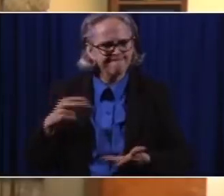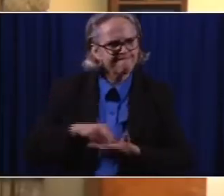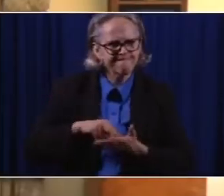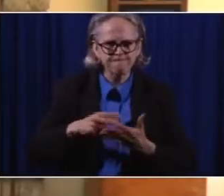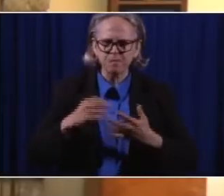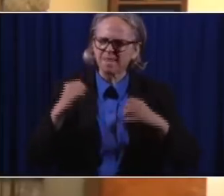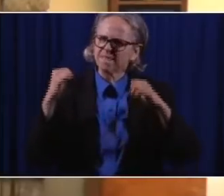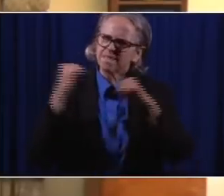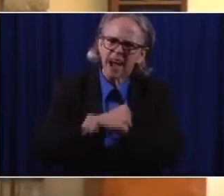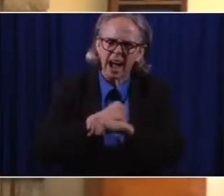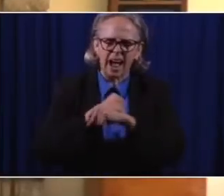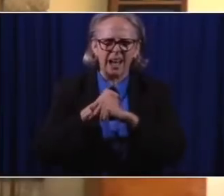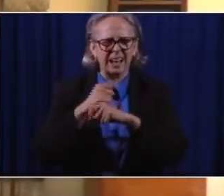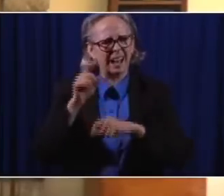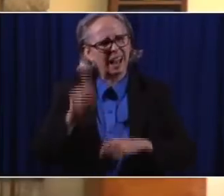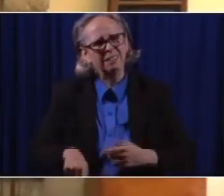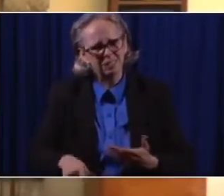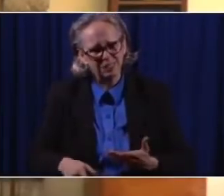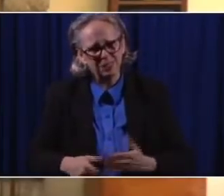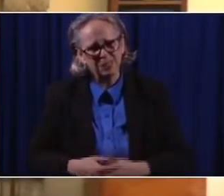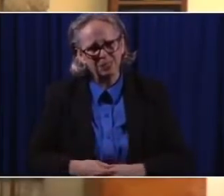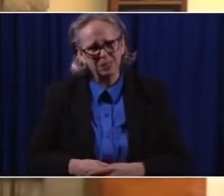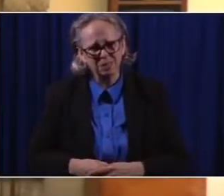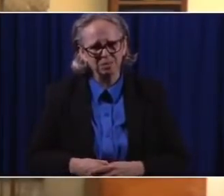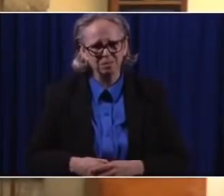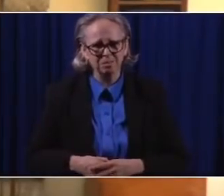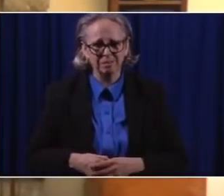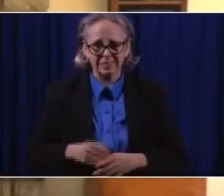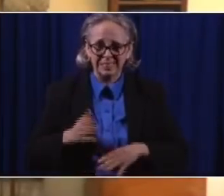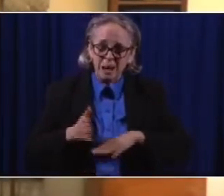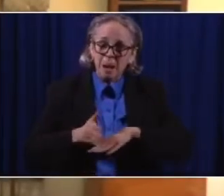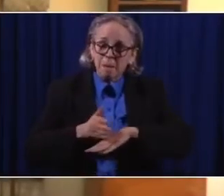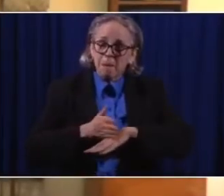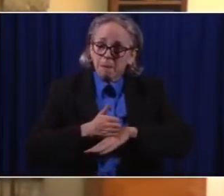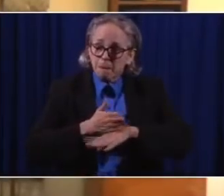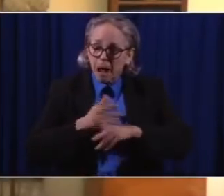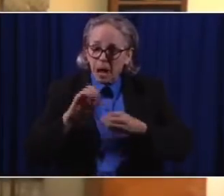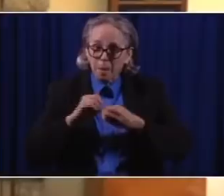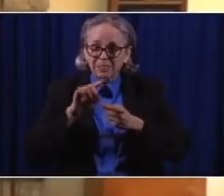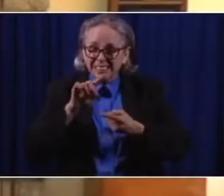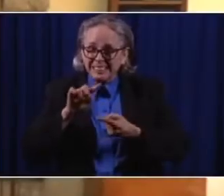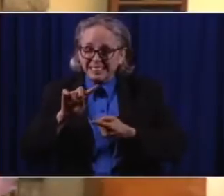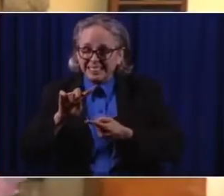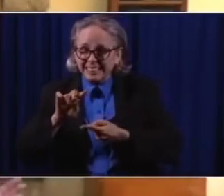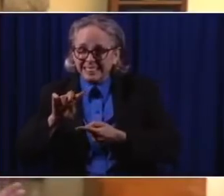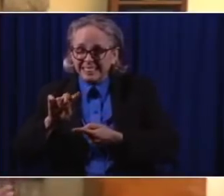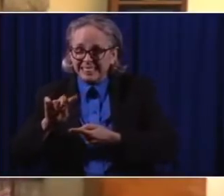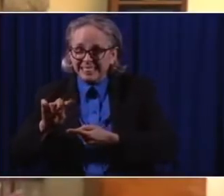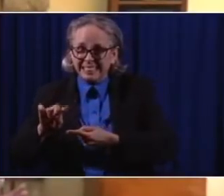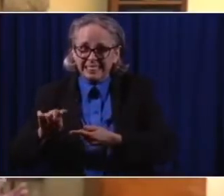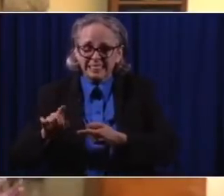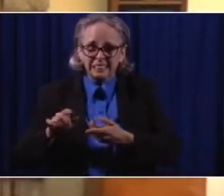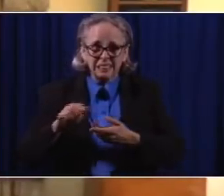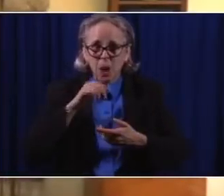can start making some progress in that direction, then yes, we don't want to close anything down.